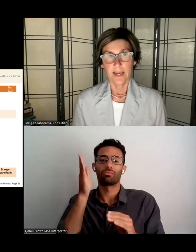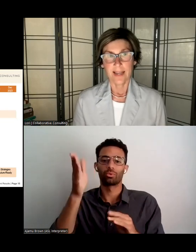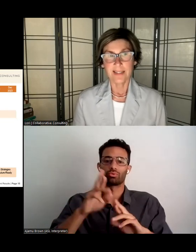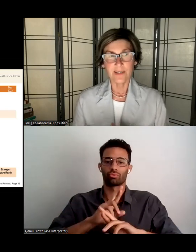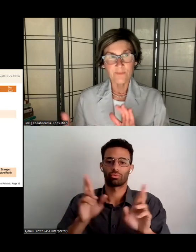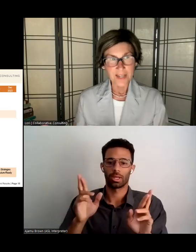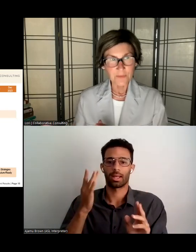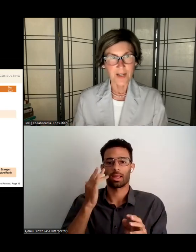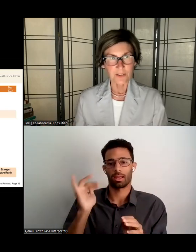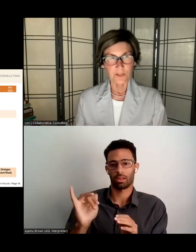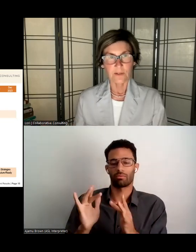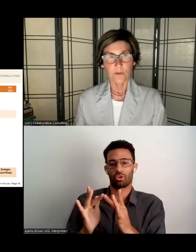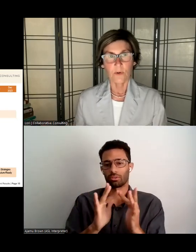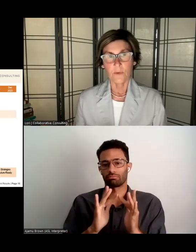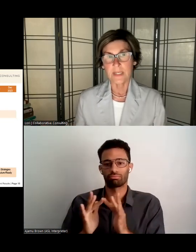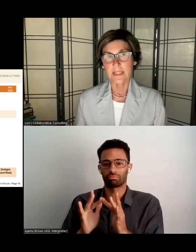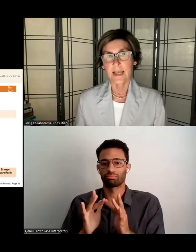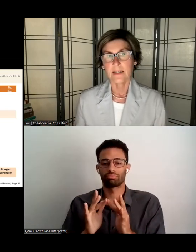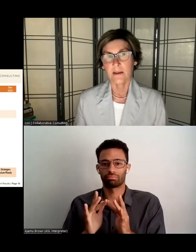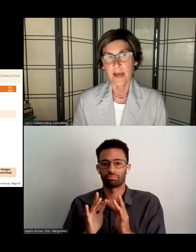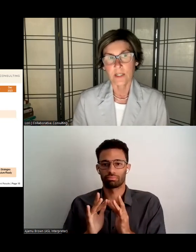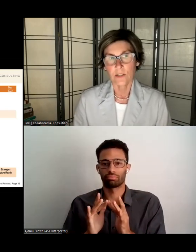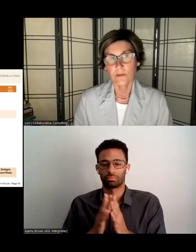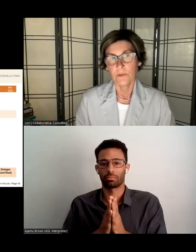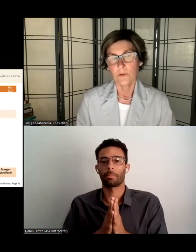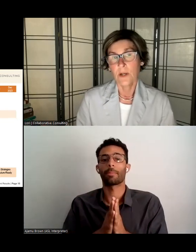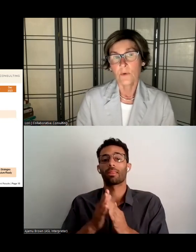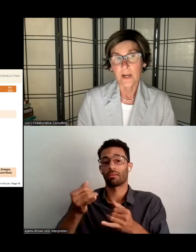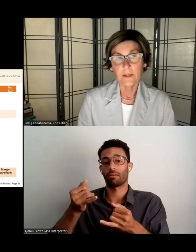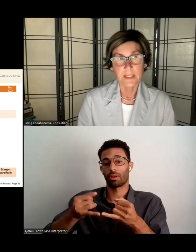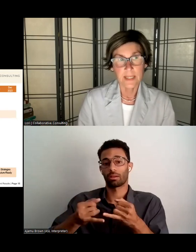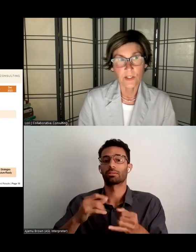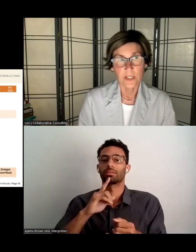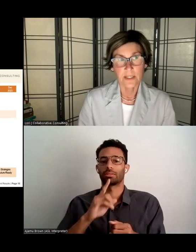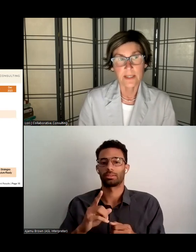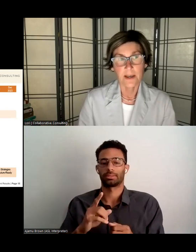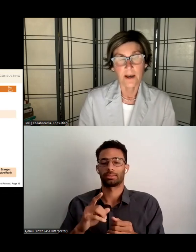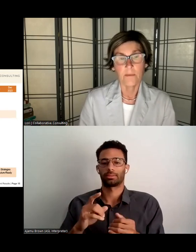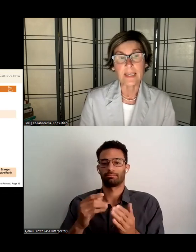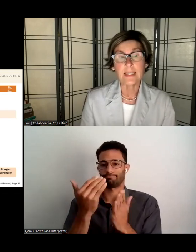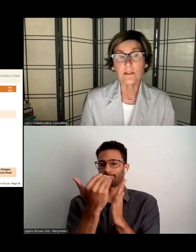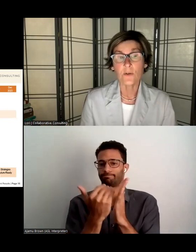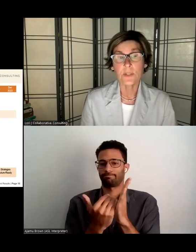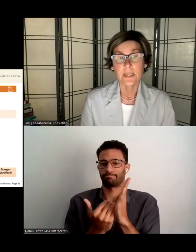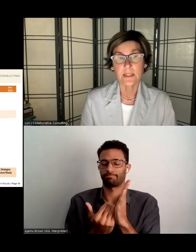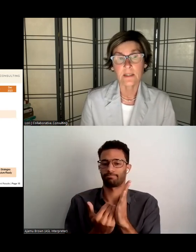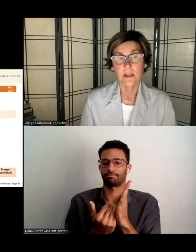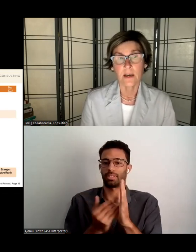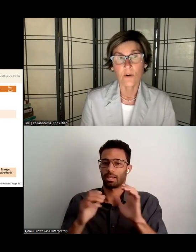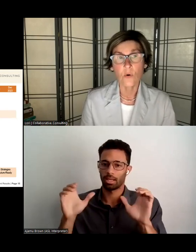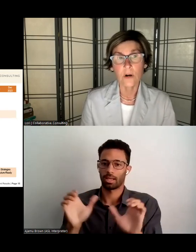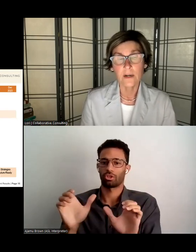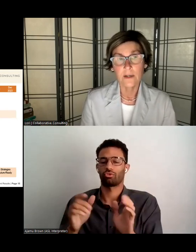network. And then the final deliverable will be a set of actionable recommendations in those